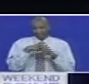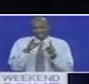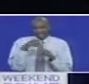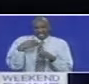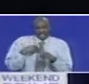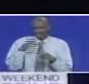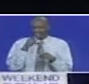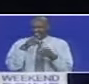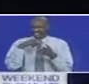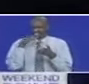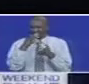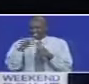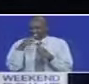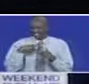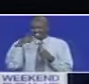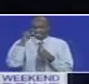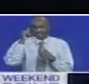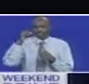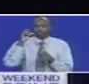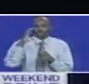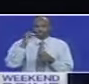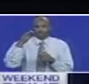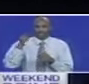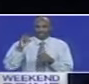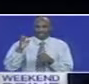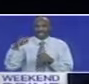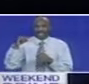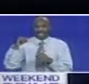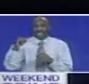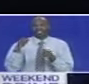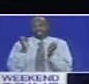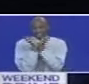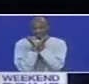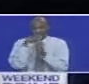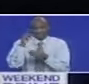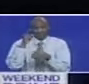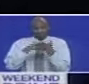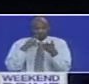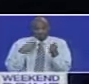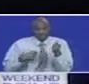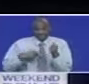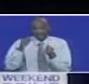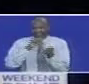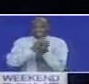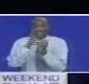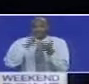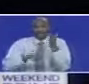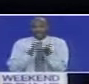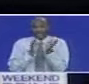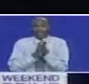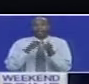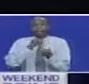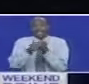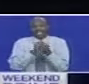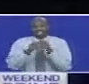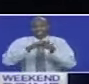be right as the Kipchoge Stadium in the town has been turned to a maize drying field, with farmers using it on a